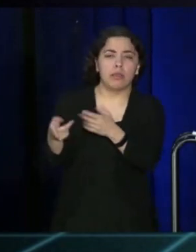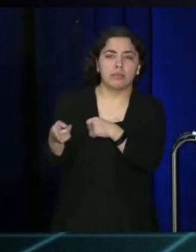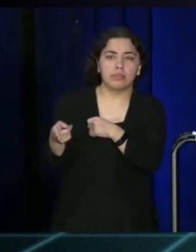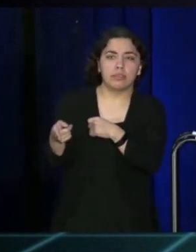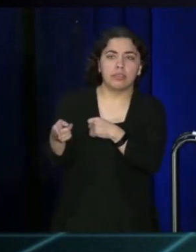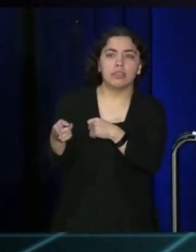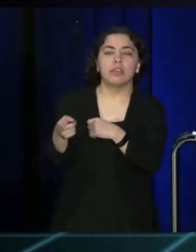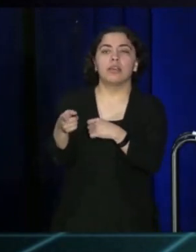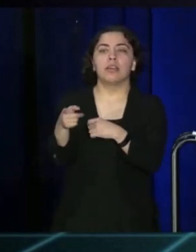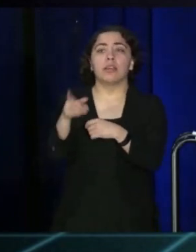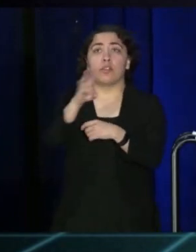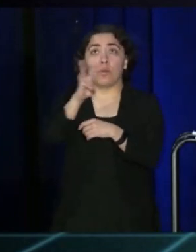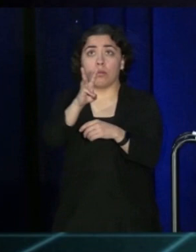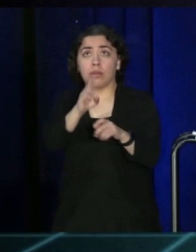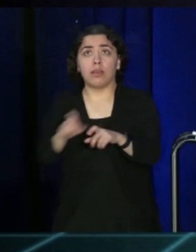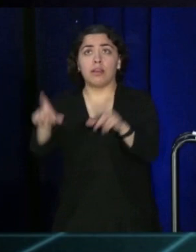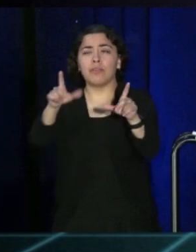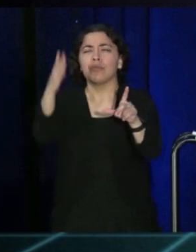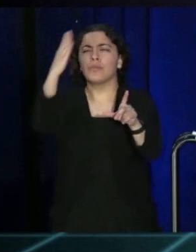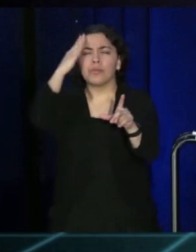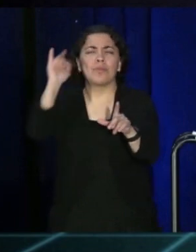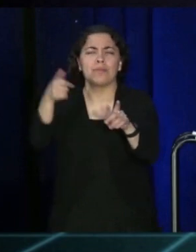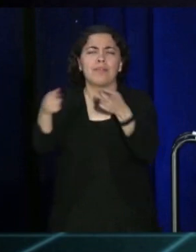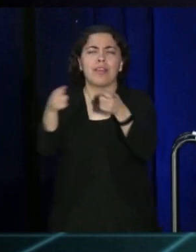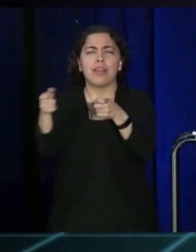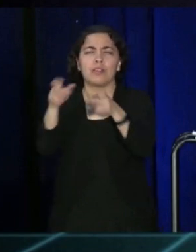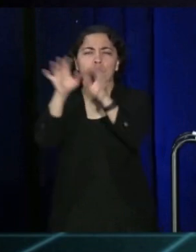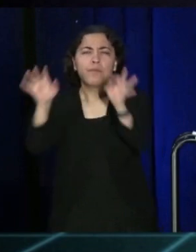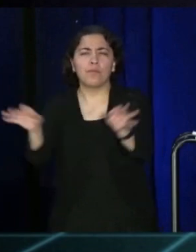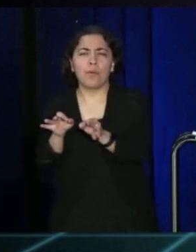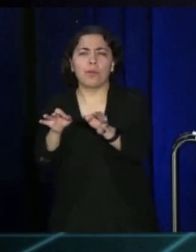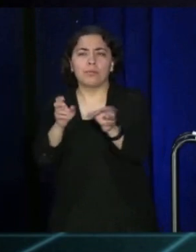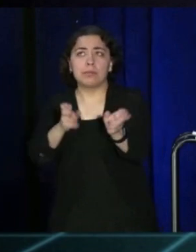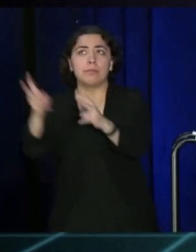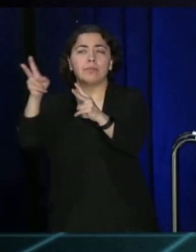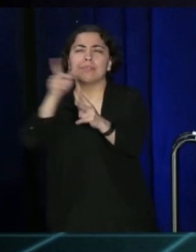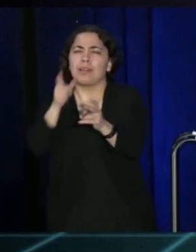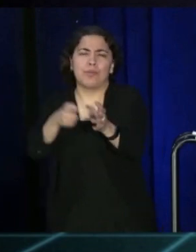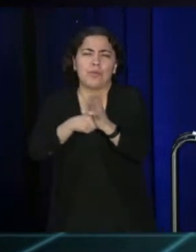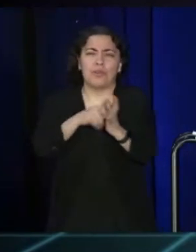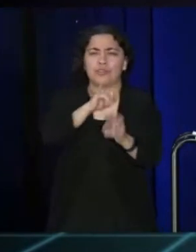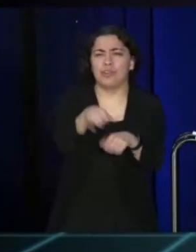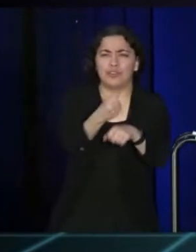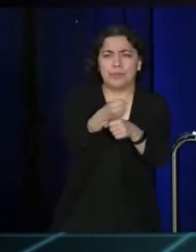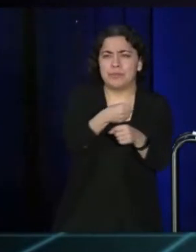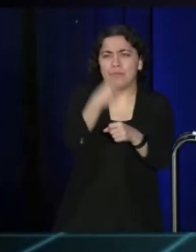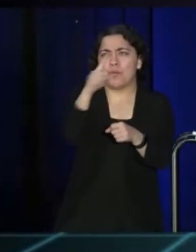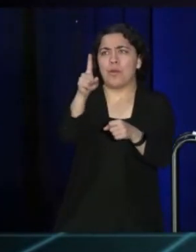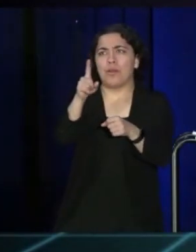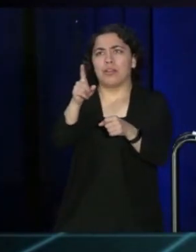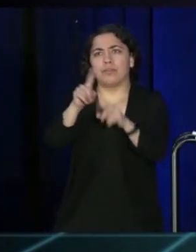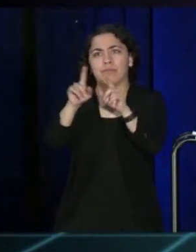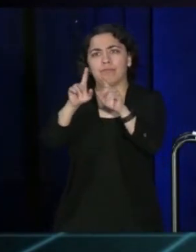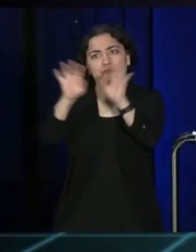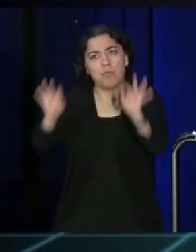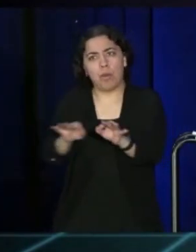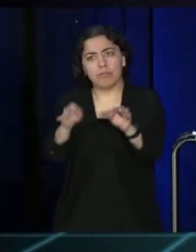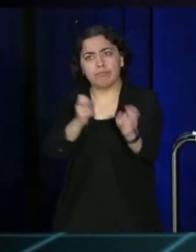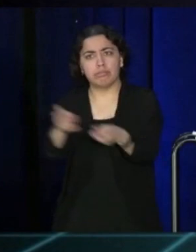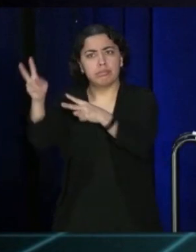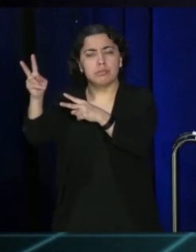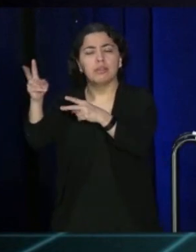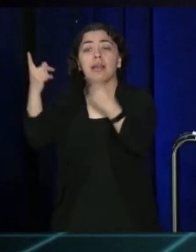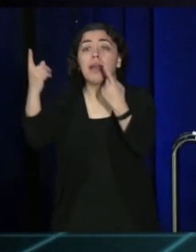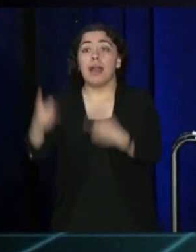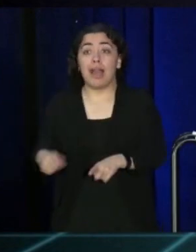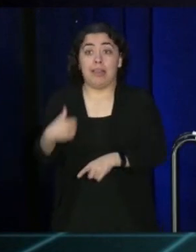how to handle form submissions. It doesn't need JavaScript to do form submissions. And so when I am doing